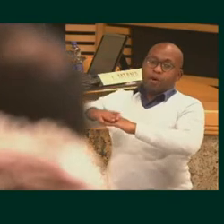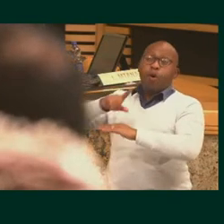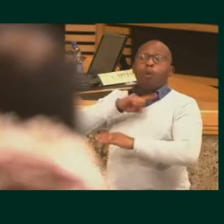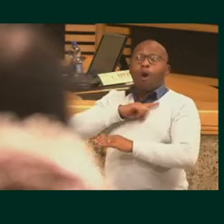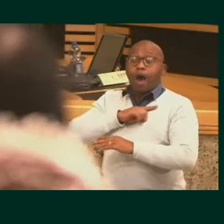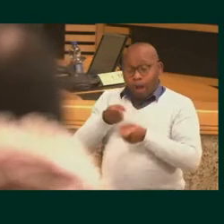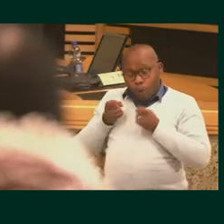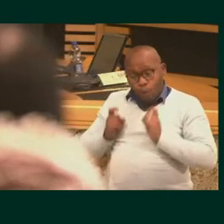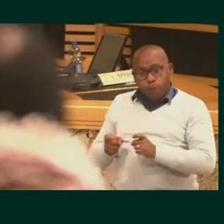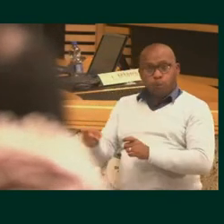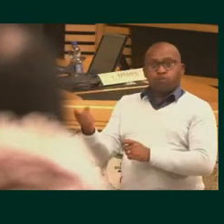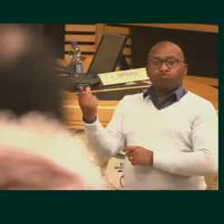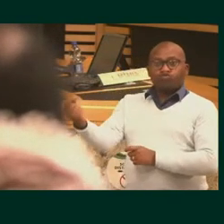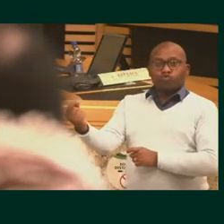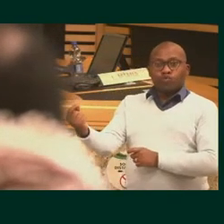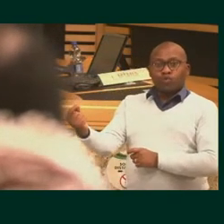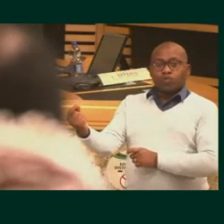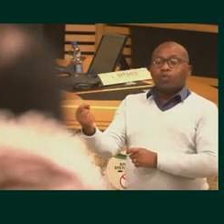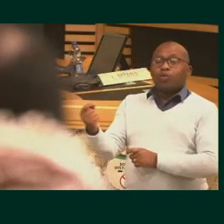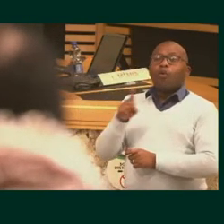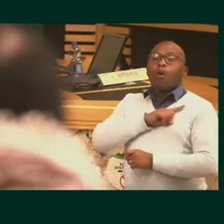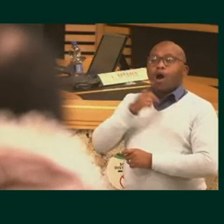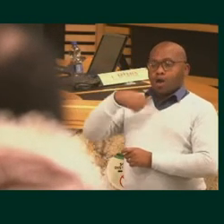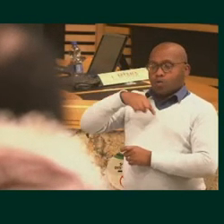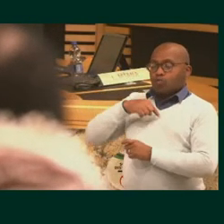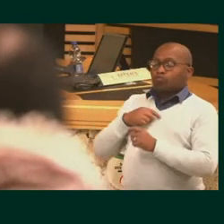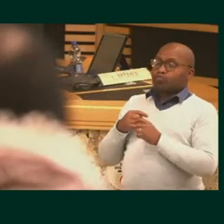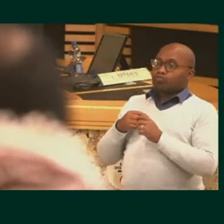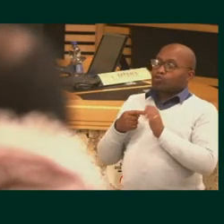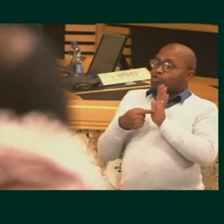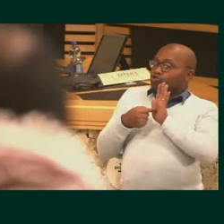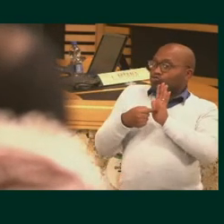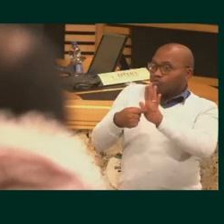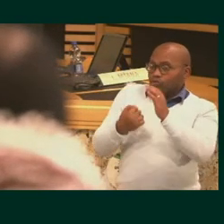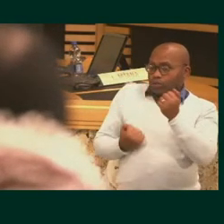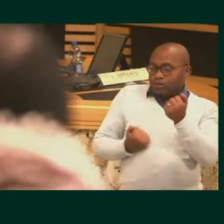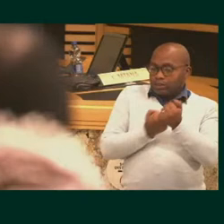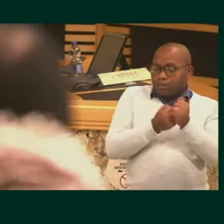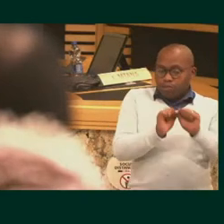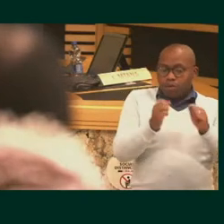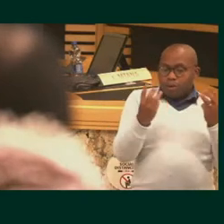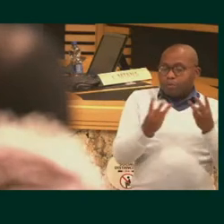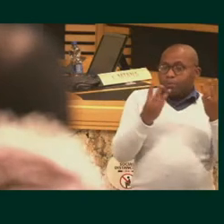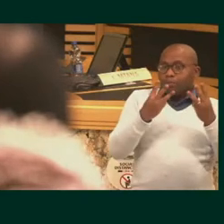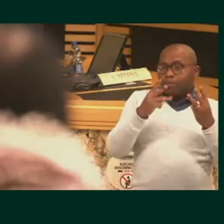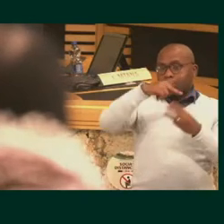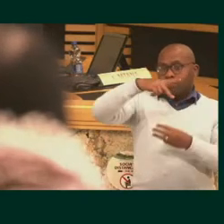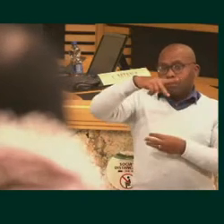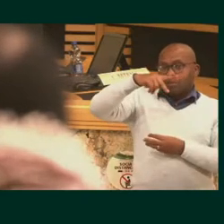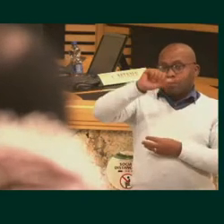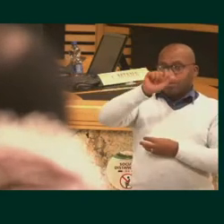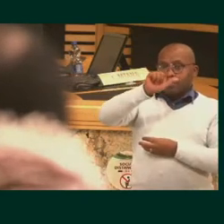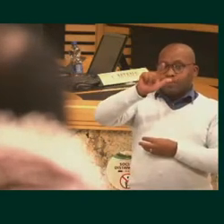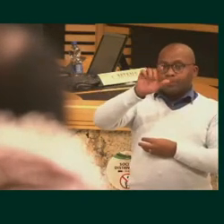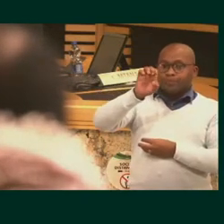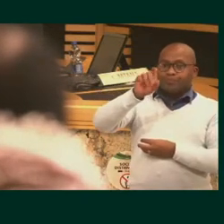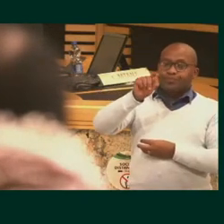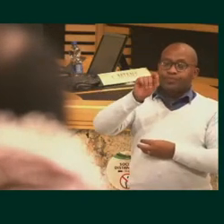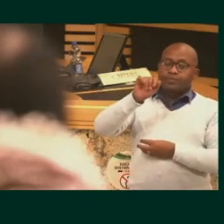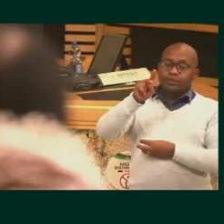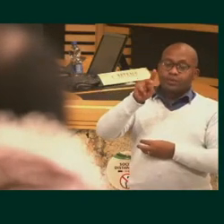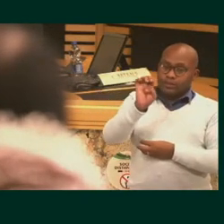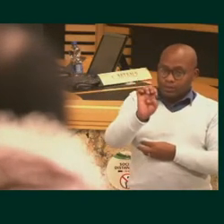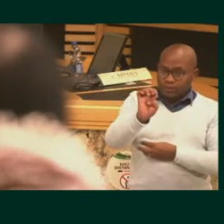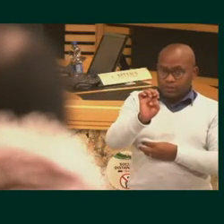this motion we affirm our unwavering support to the people of Palestine and our commitment to a